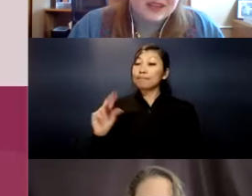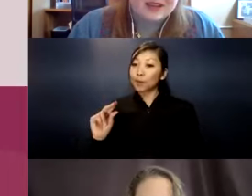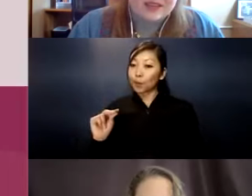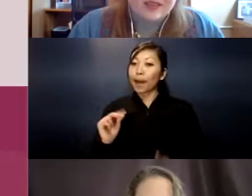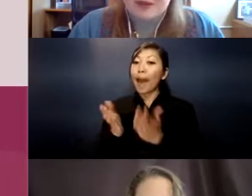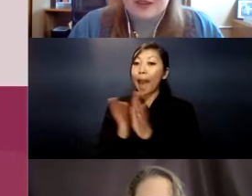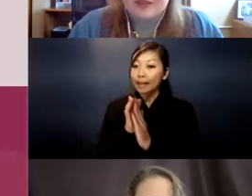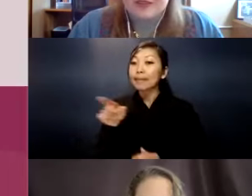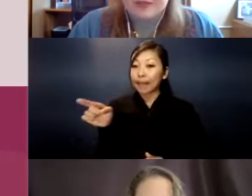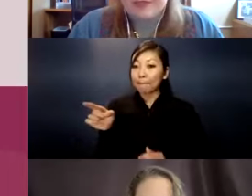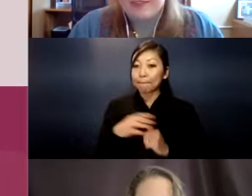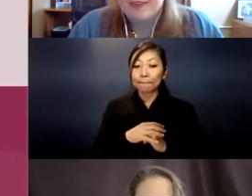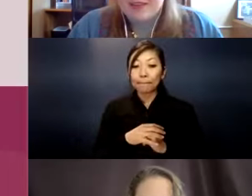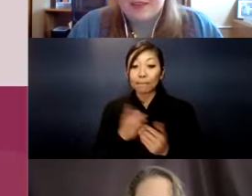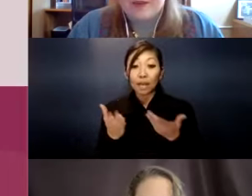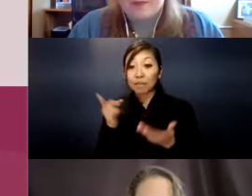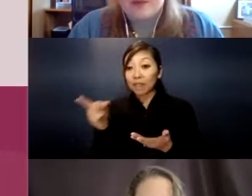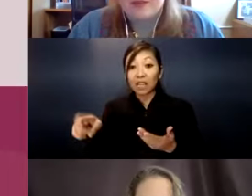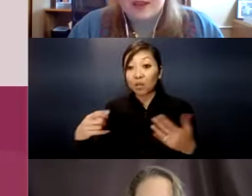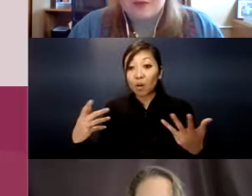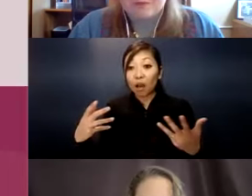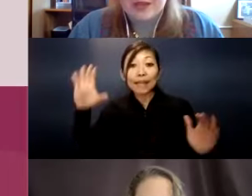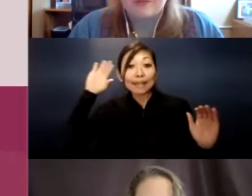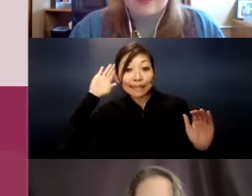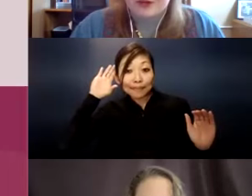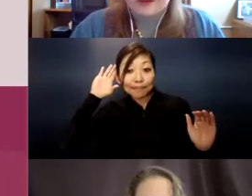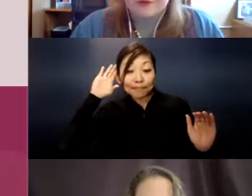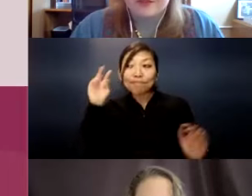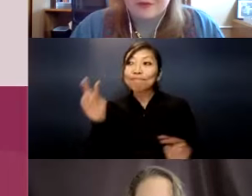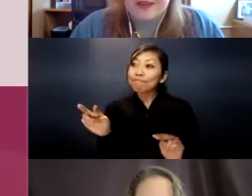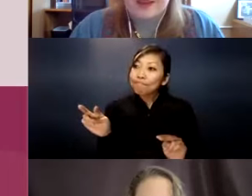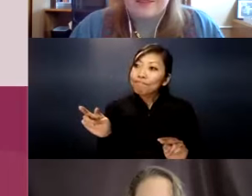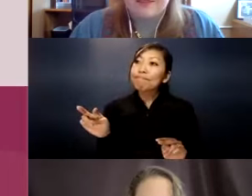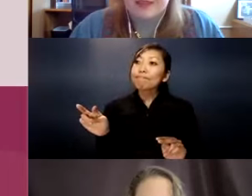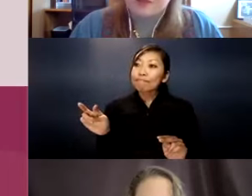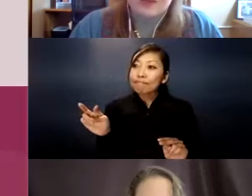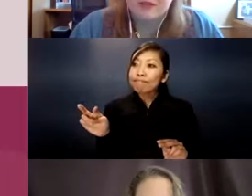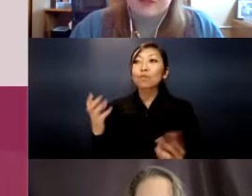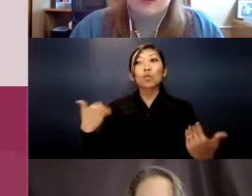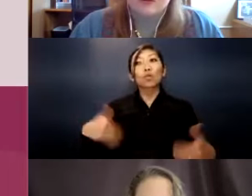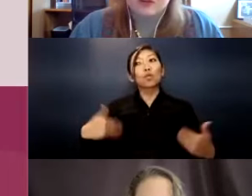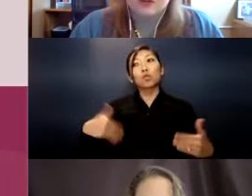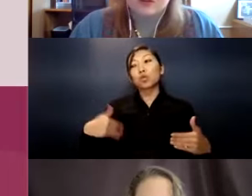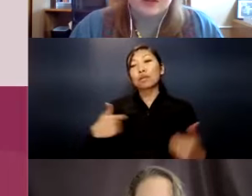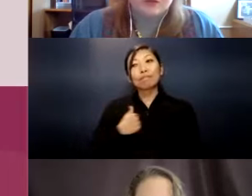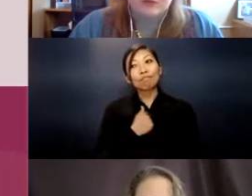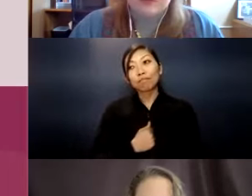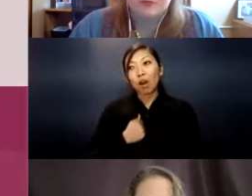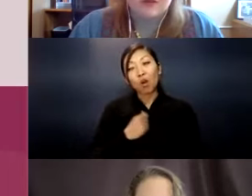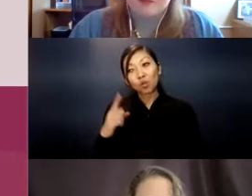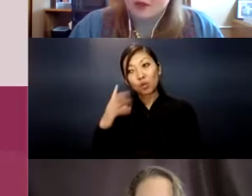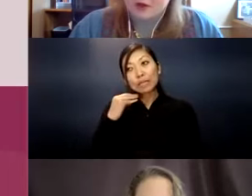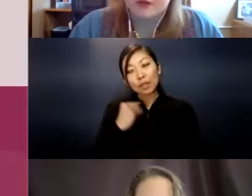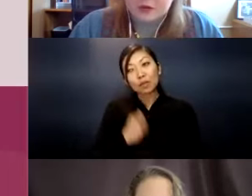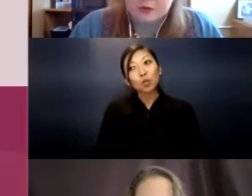what they need is somebody just to listen to them and say, "Man, I'm sorry you're going through that. That sounds awful.